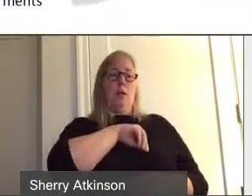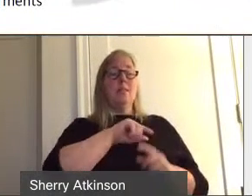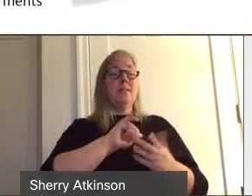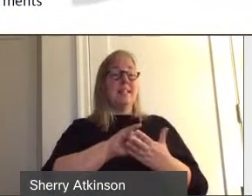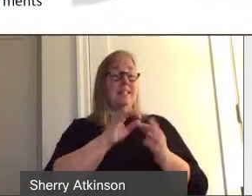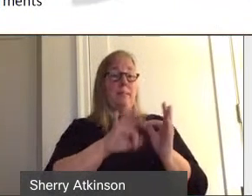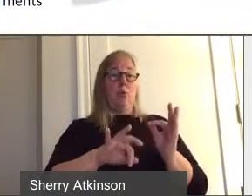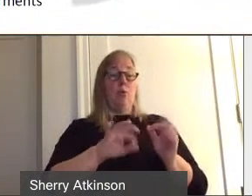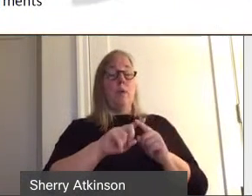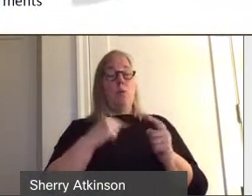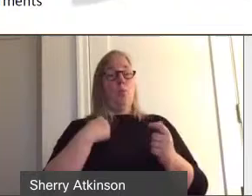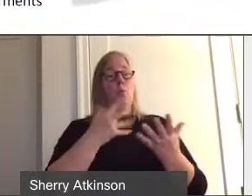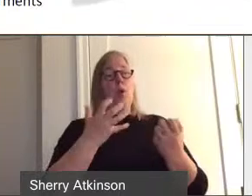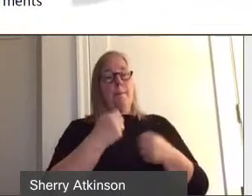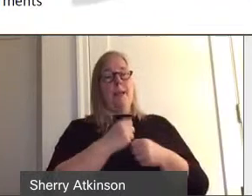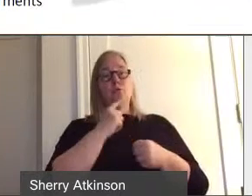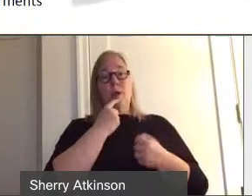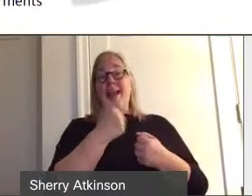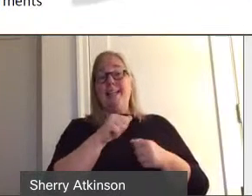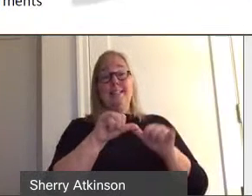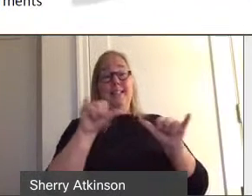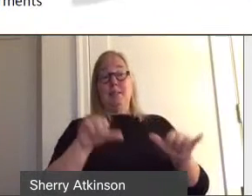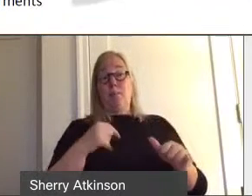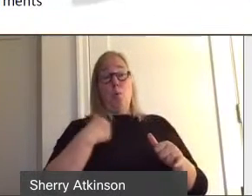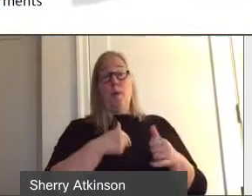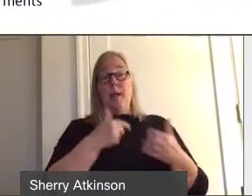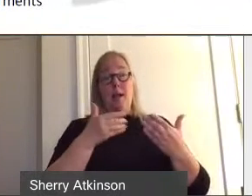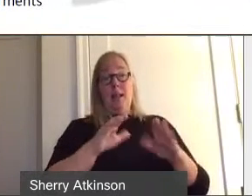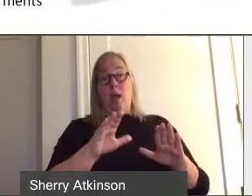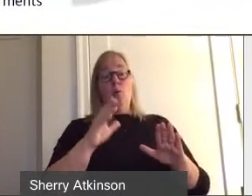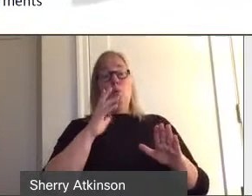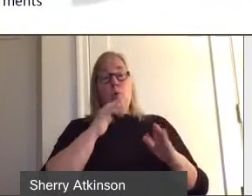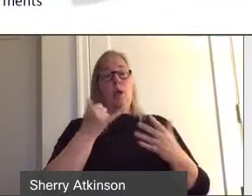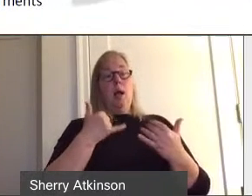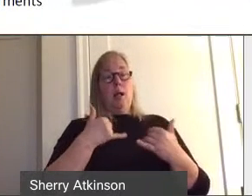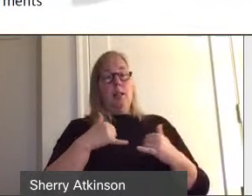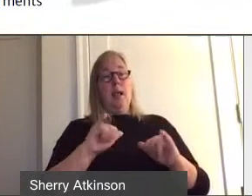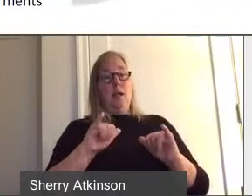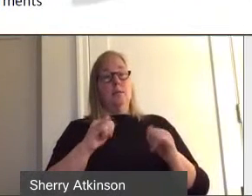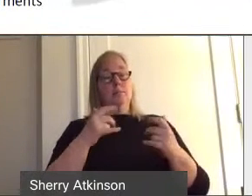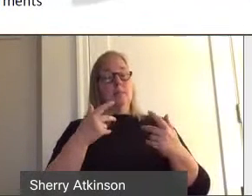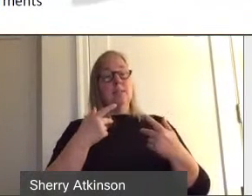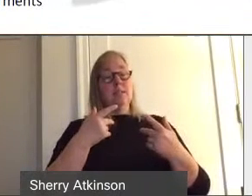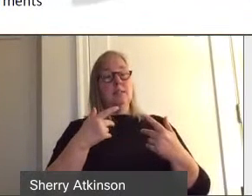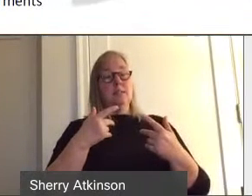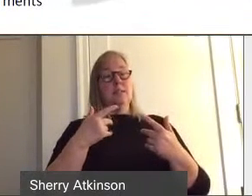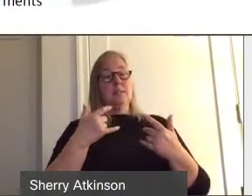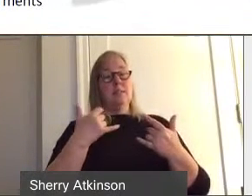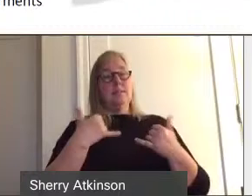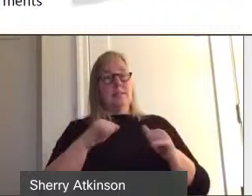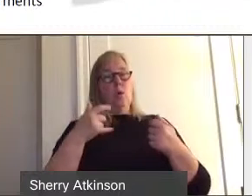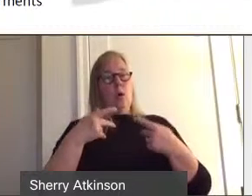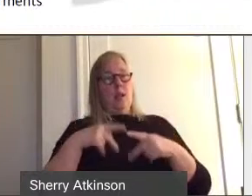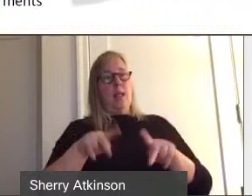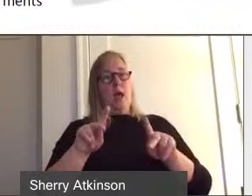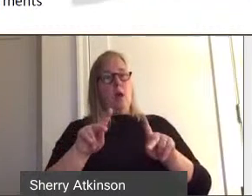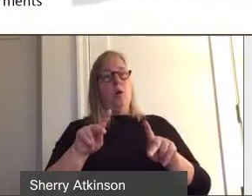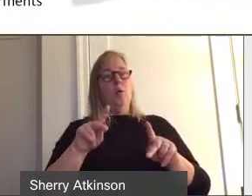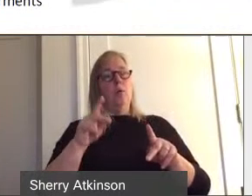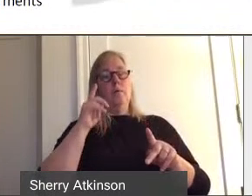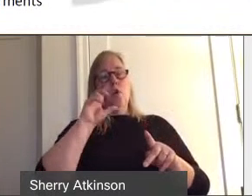sure that any system that we allow will allow to buy for others or online,